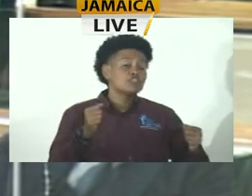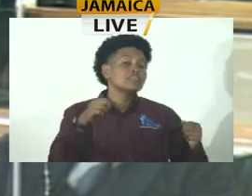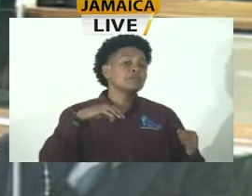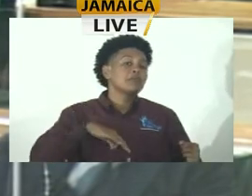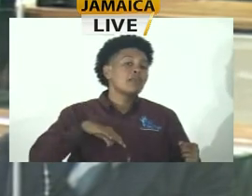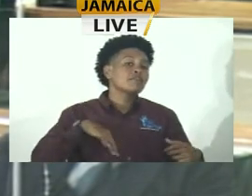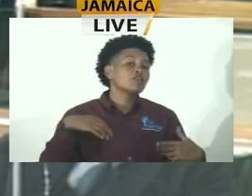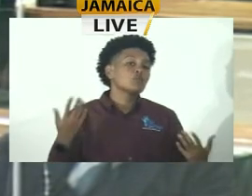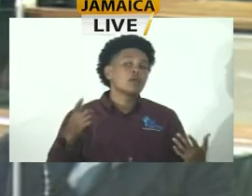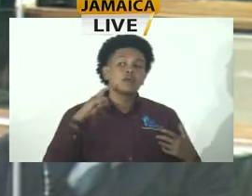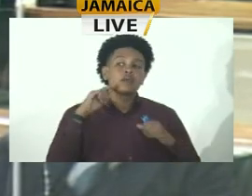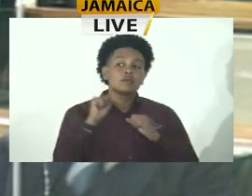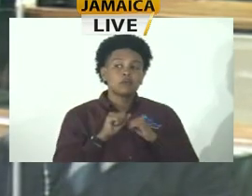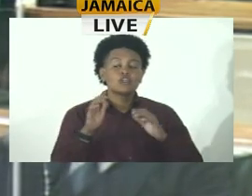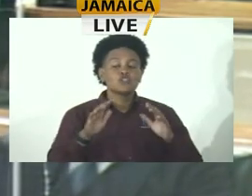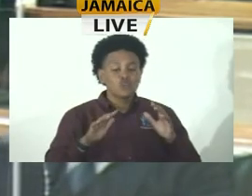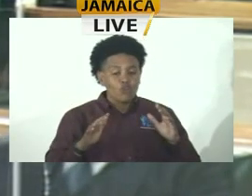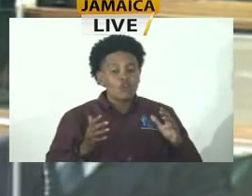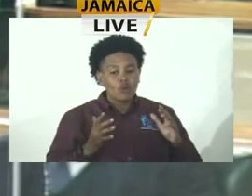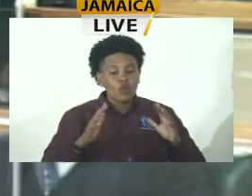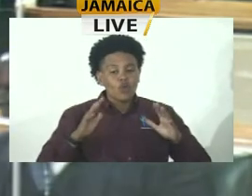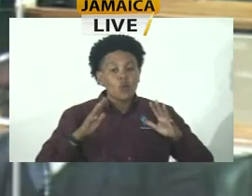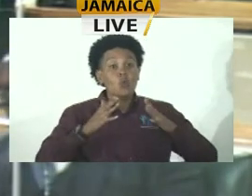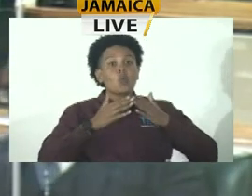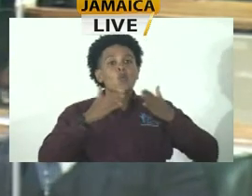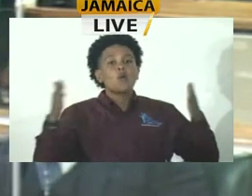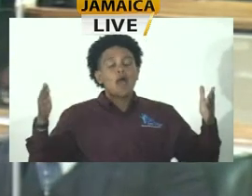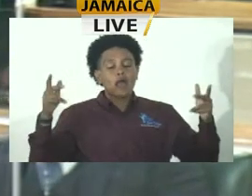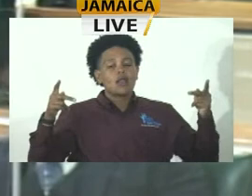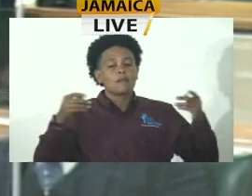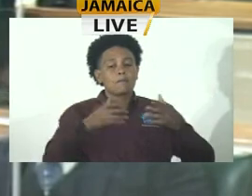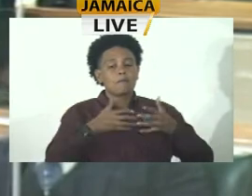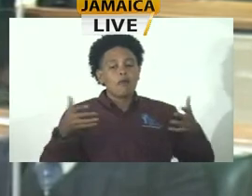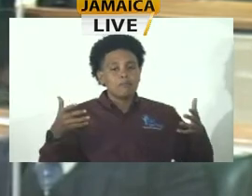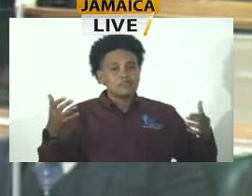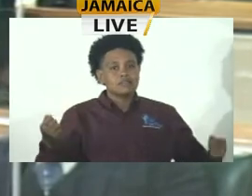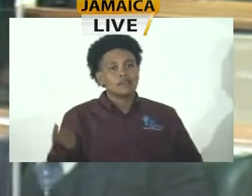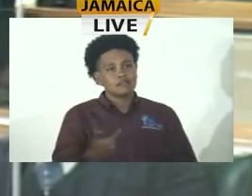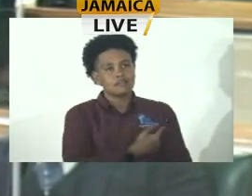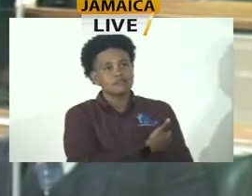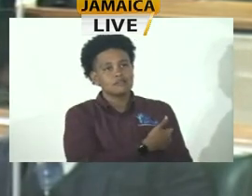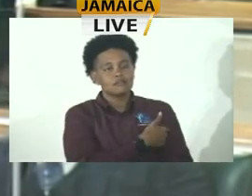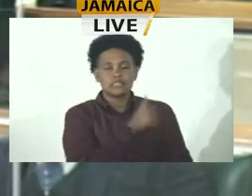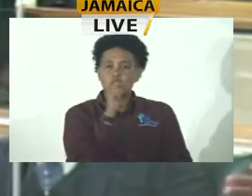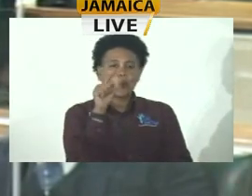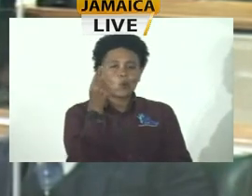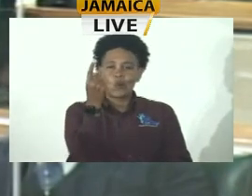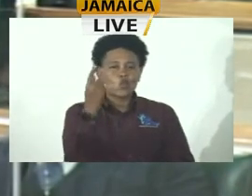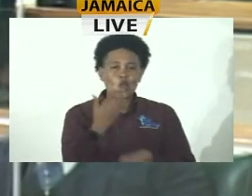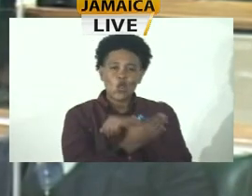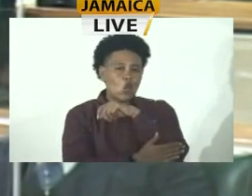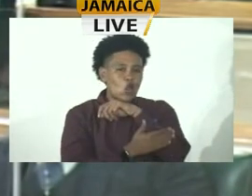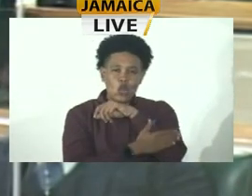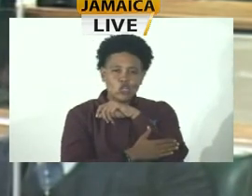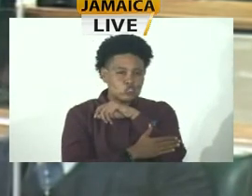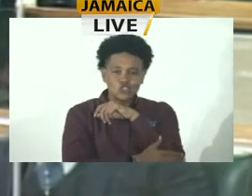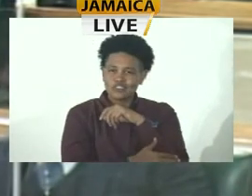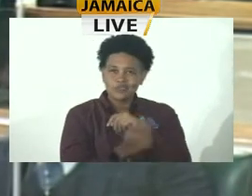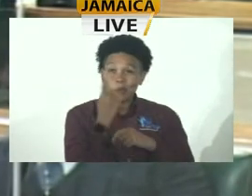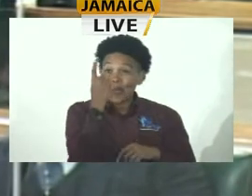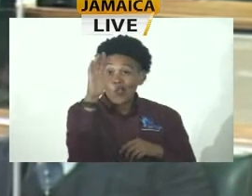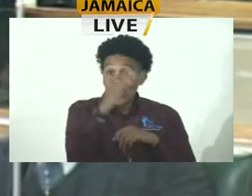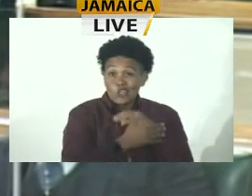be to ensure that the wider population outside of your country with near your borders